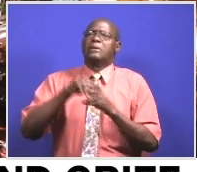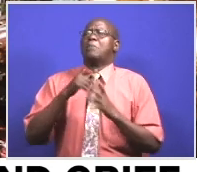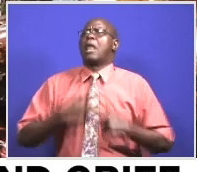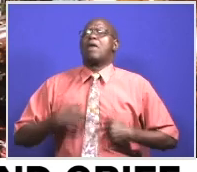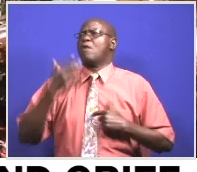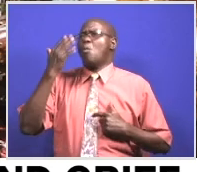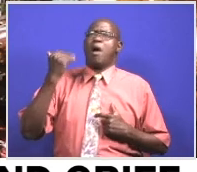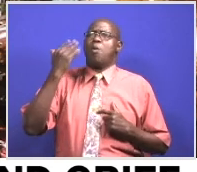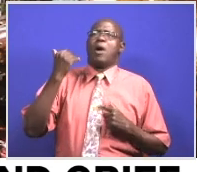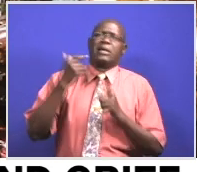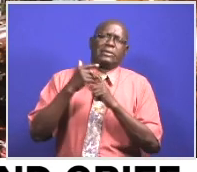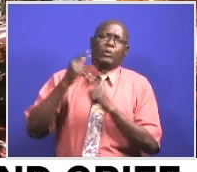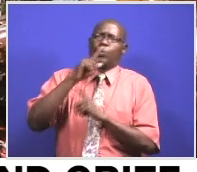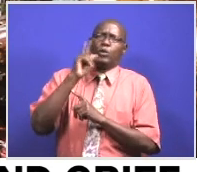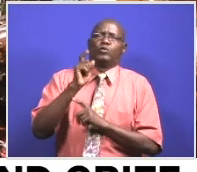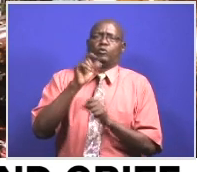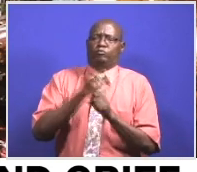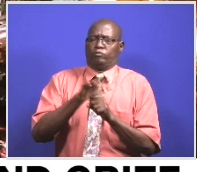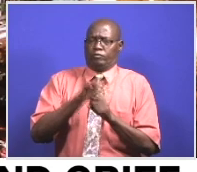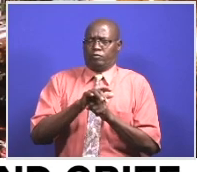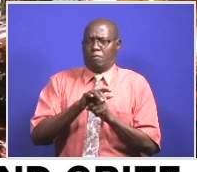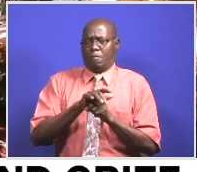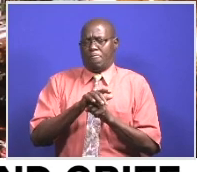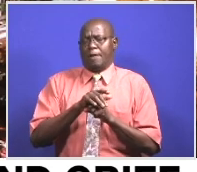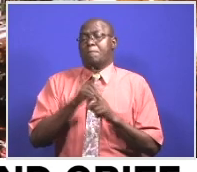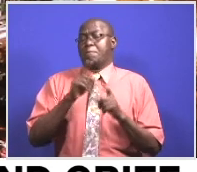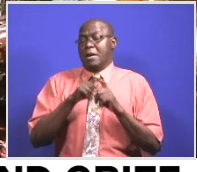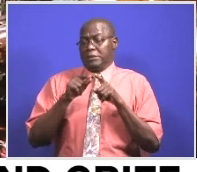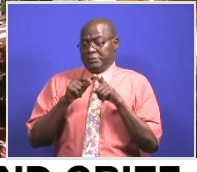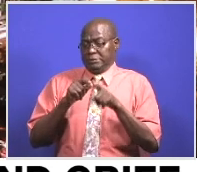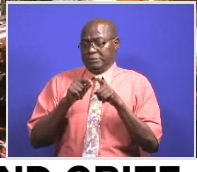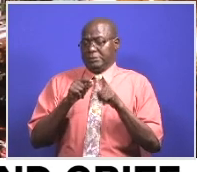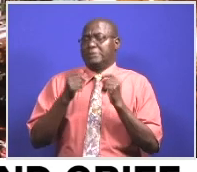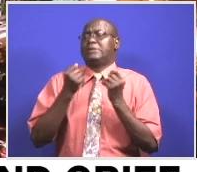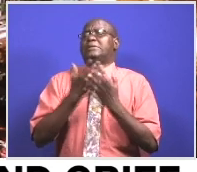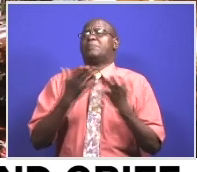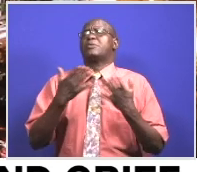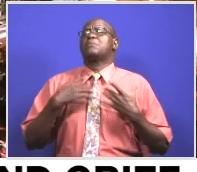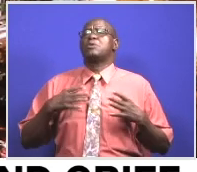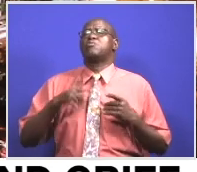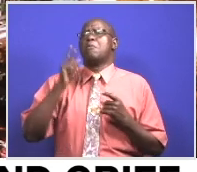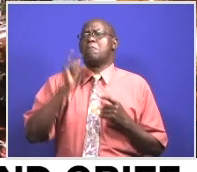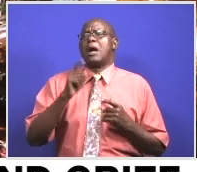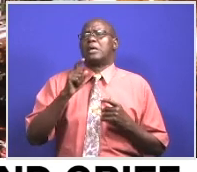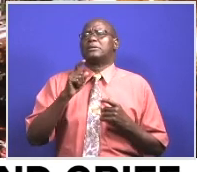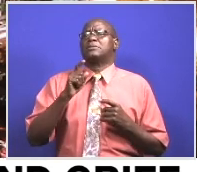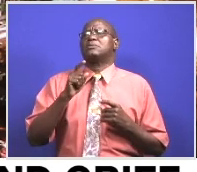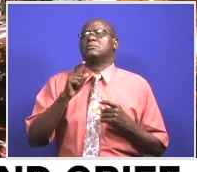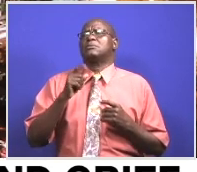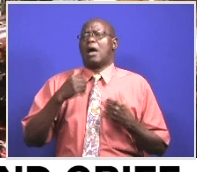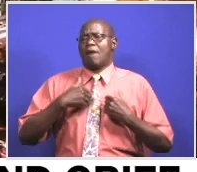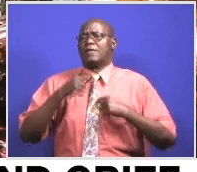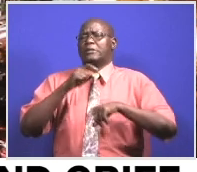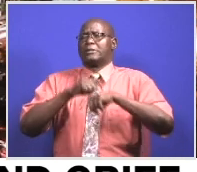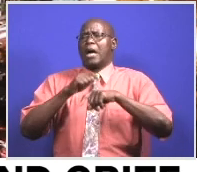and grief is something that people need to take time to process